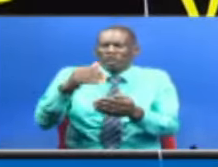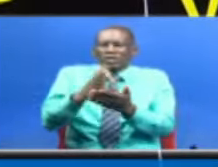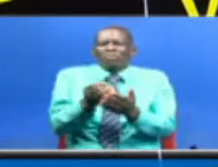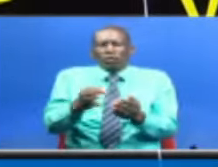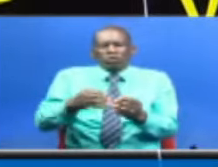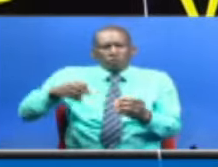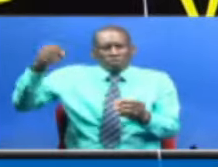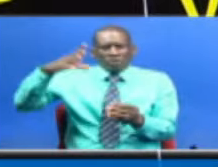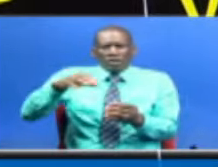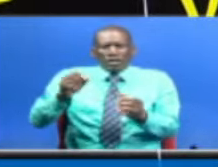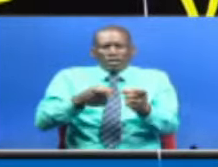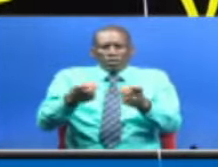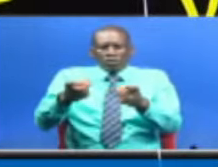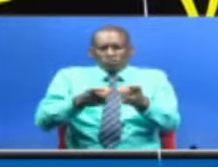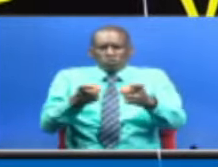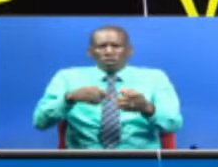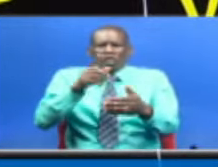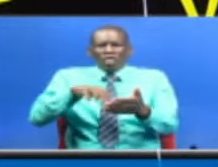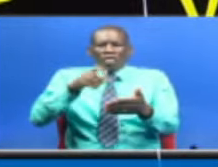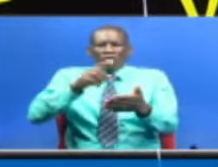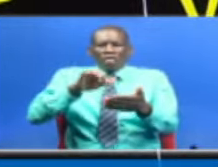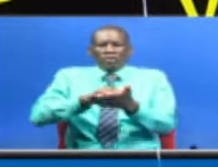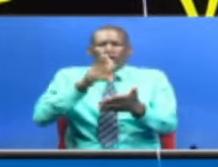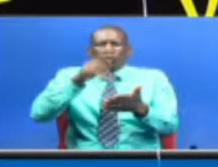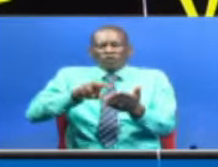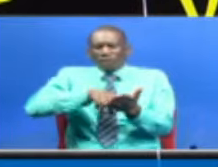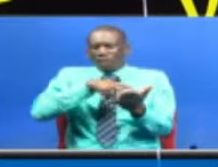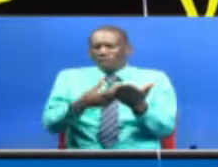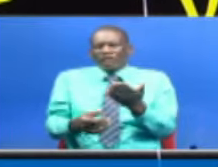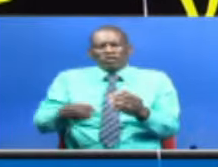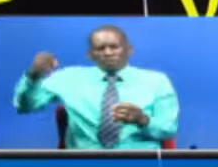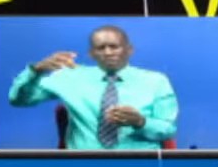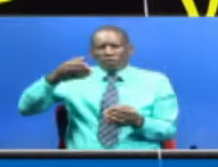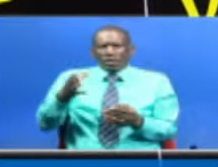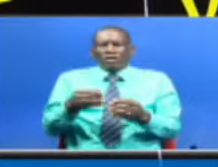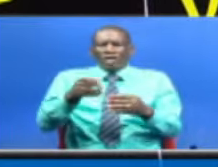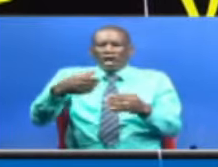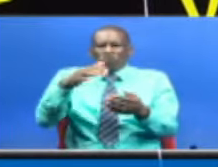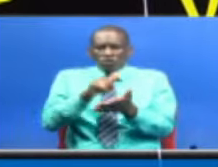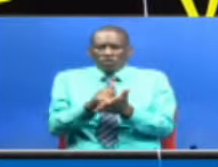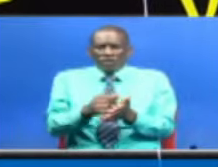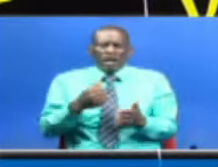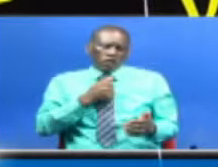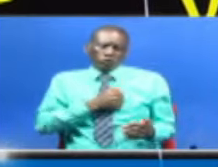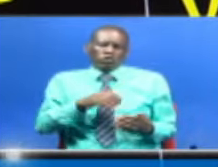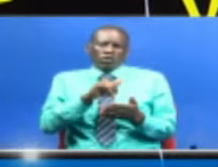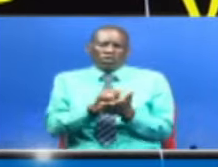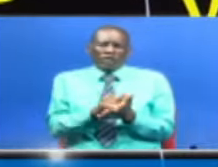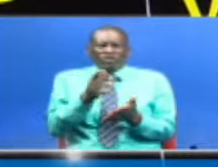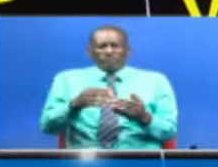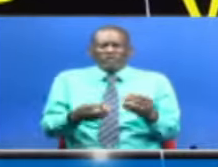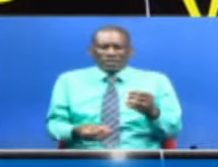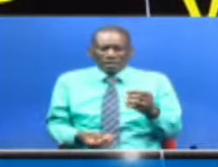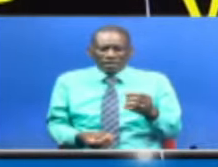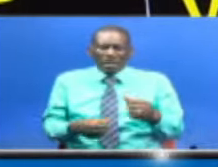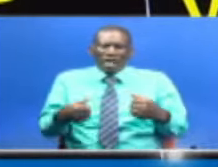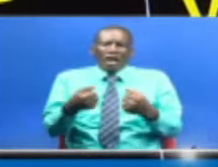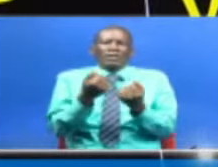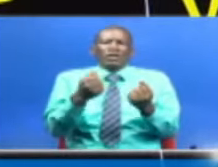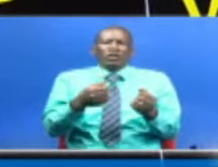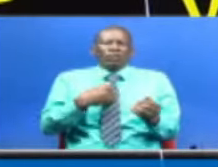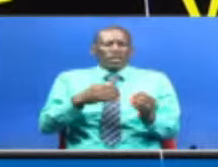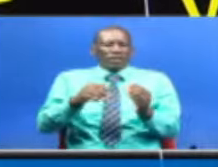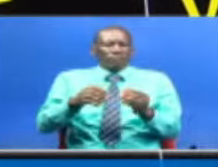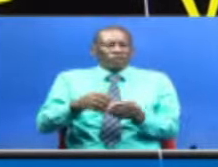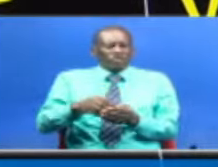mitigated. And that is actually what leads to a cascade of failures. Mm-hmm. But out of it, sign up, and we really regret that it did happen. There are lessons,